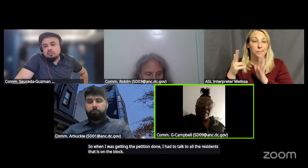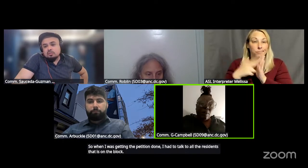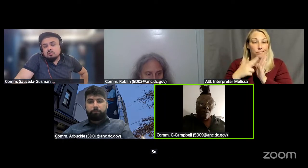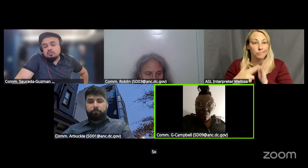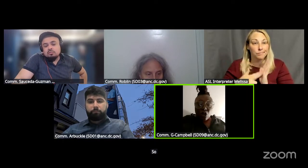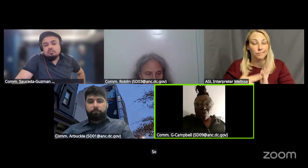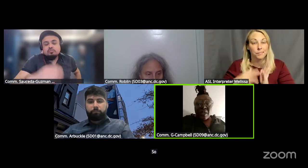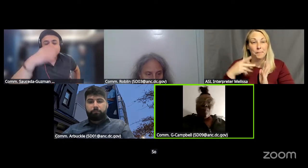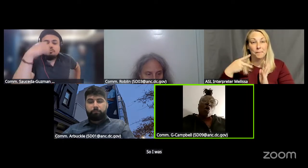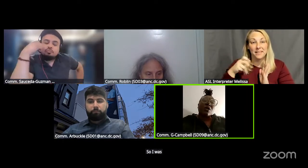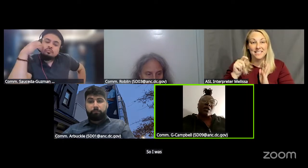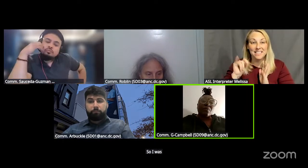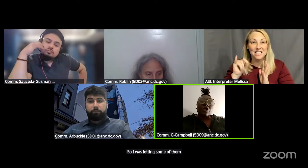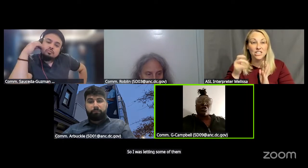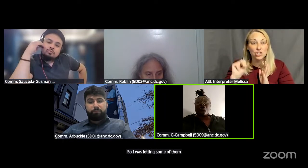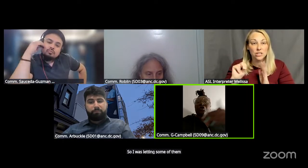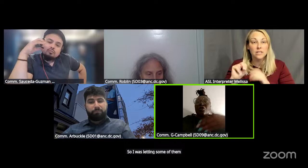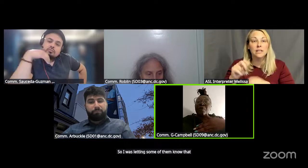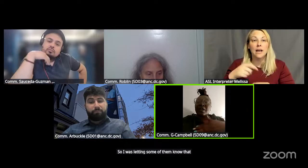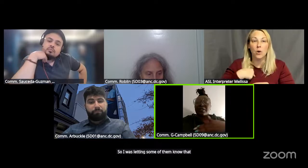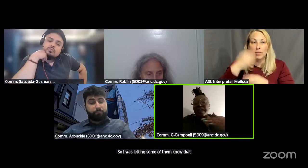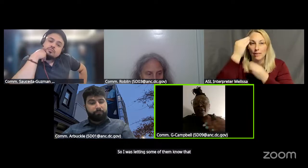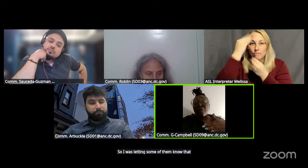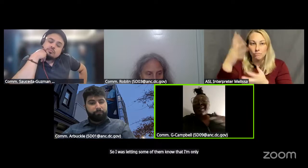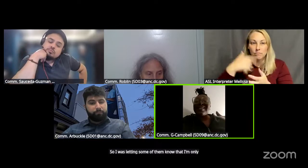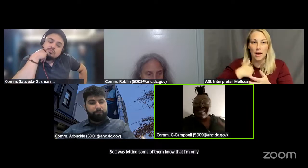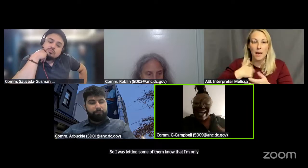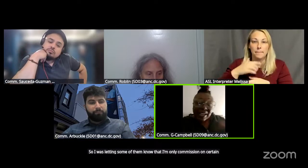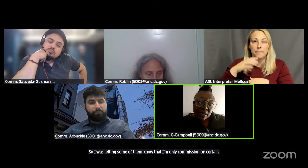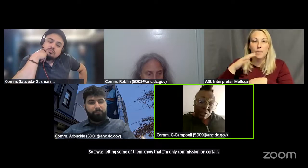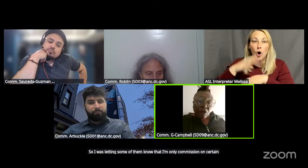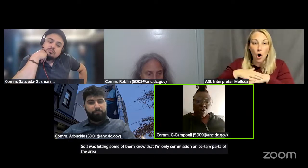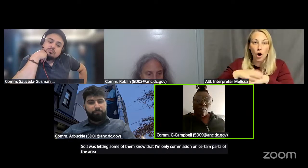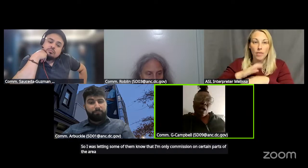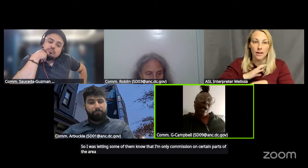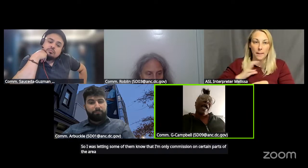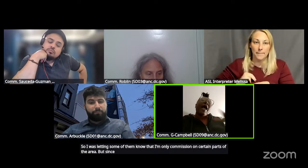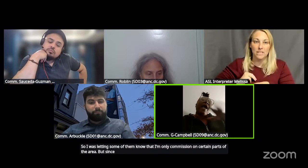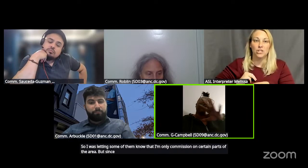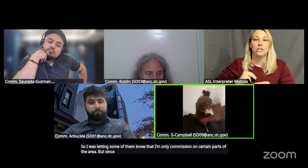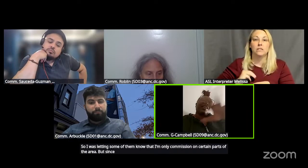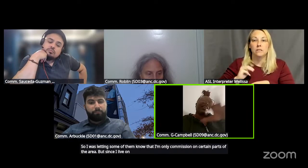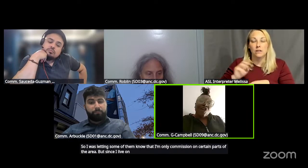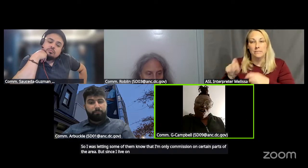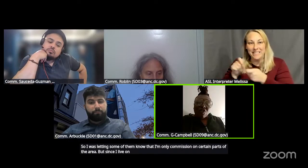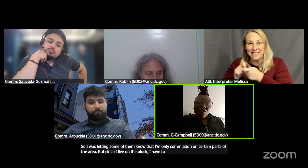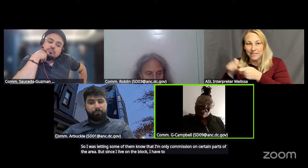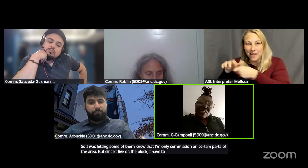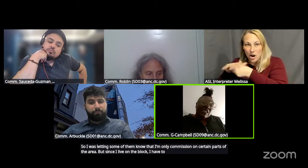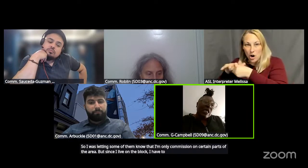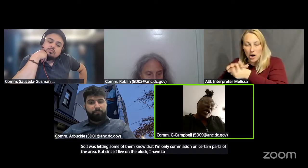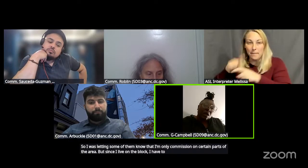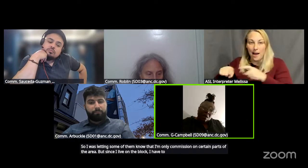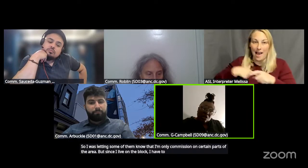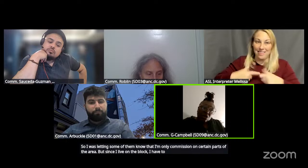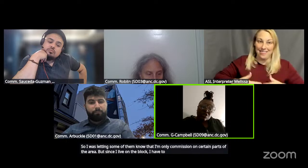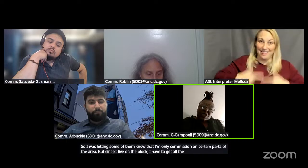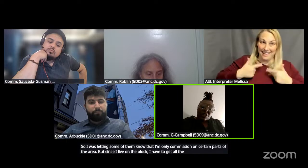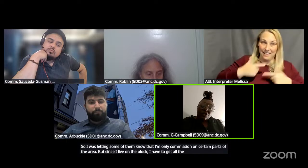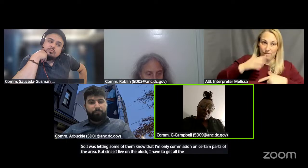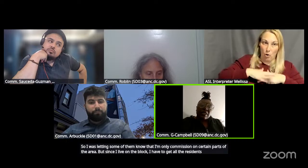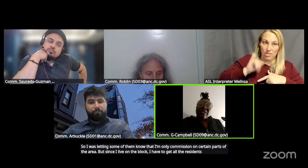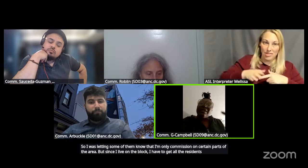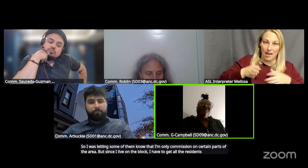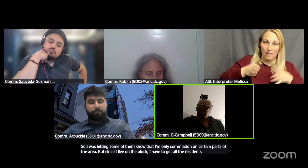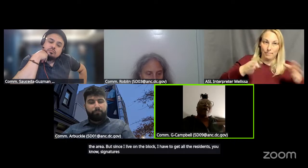letting some of them know that I'm only a commission on certain parts of the area, but since I live on the block, I have to get all the residents,